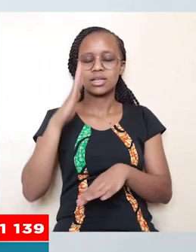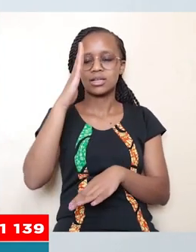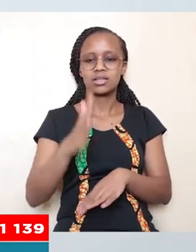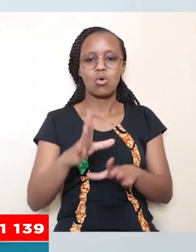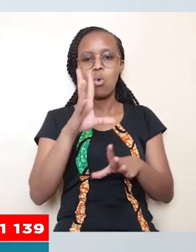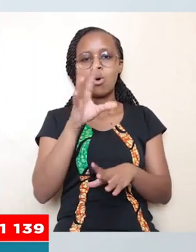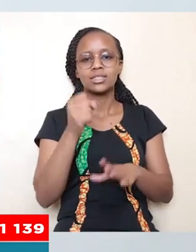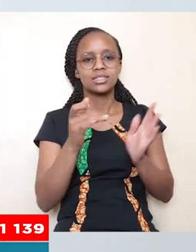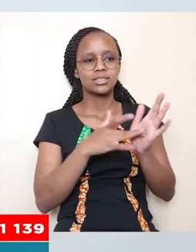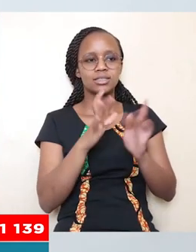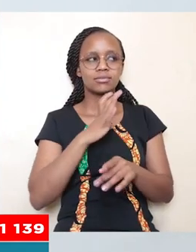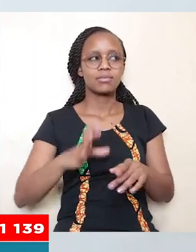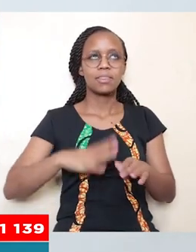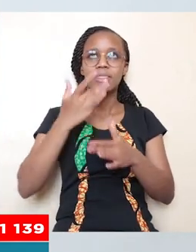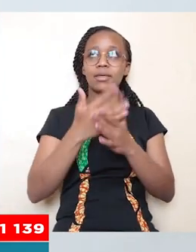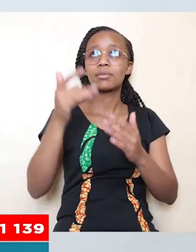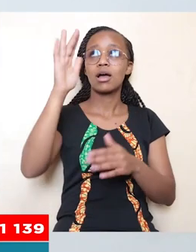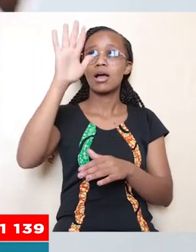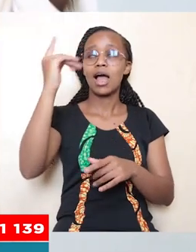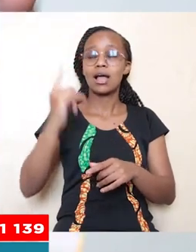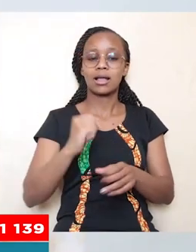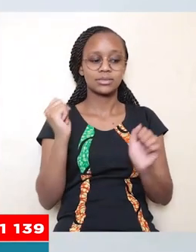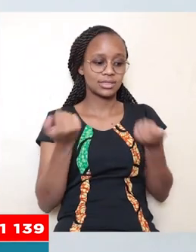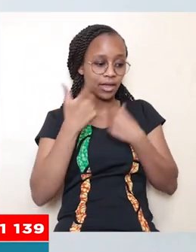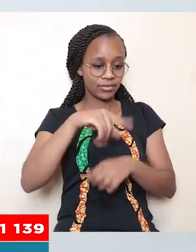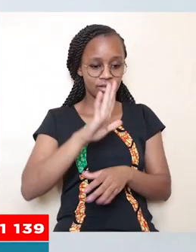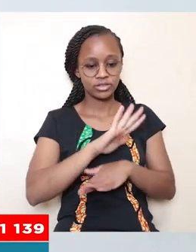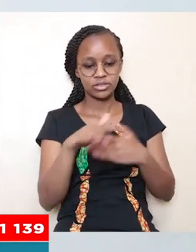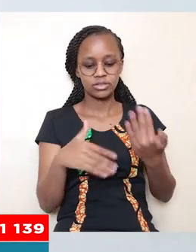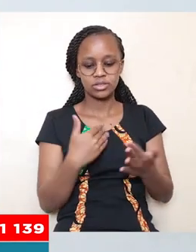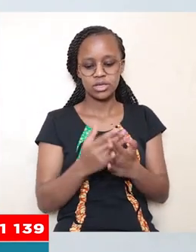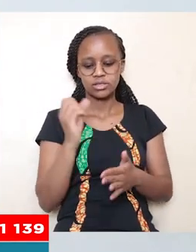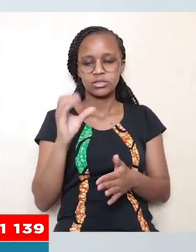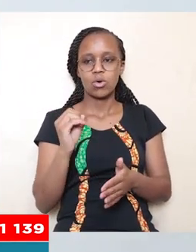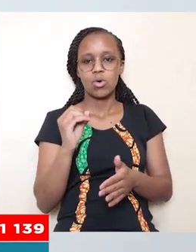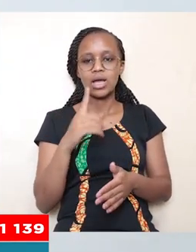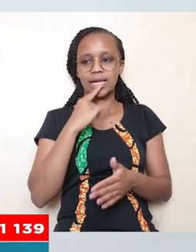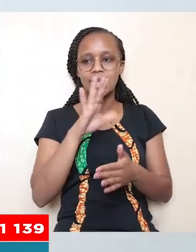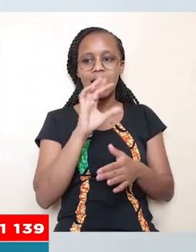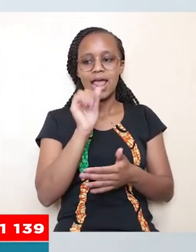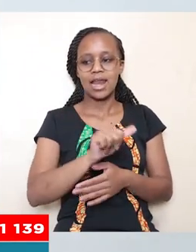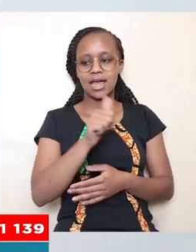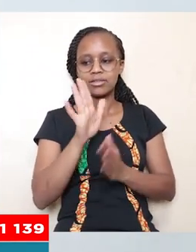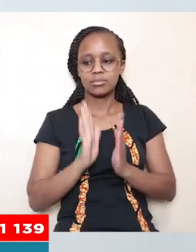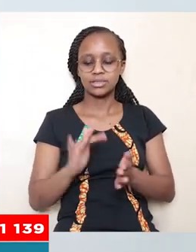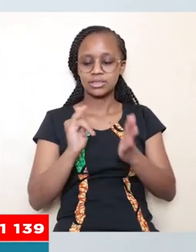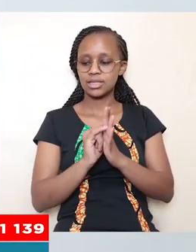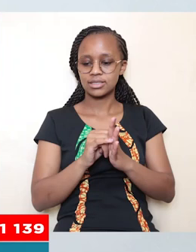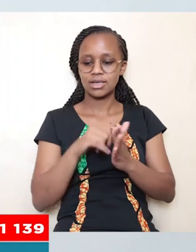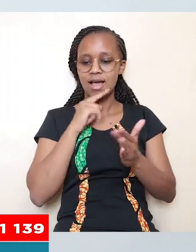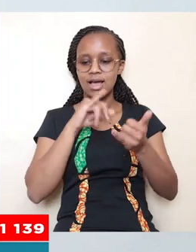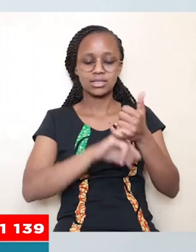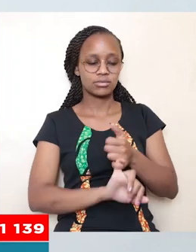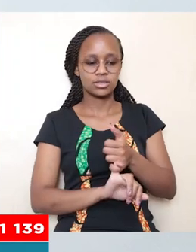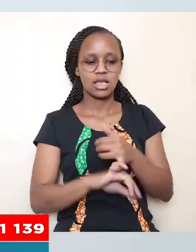horizontally was Jesus. Ni damu yake ilikuja kutuokoa sote. So you cannot be told by anybody that as a